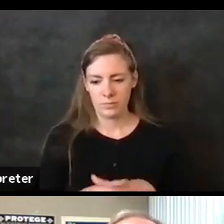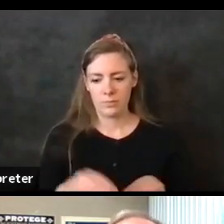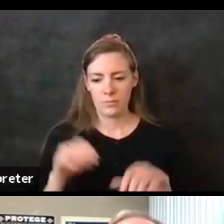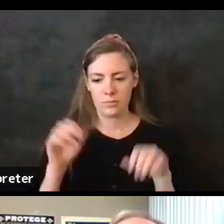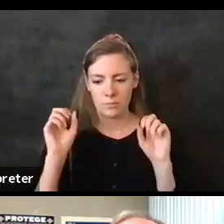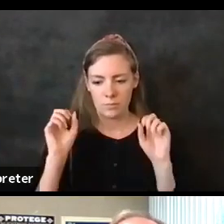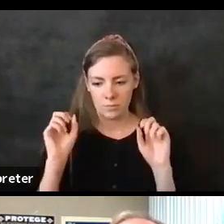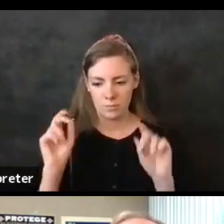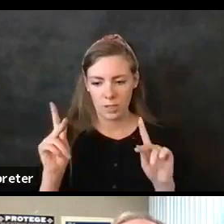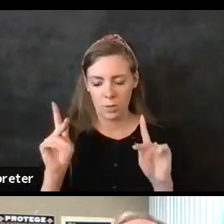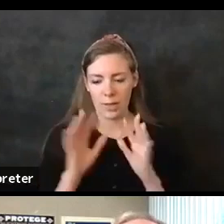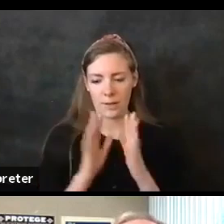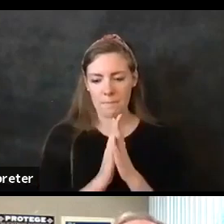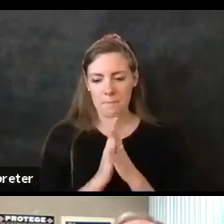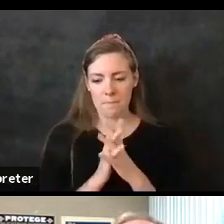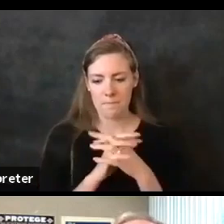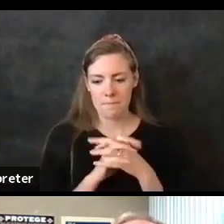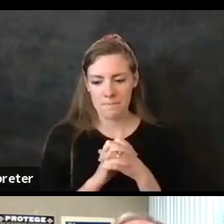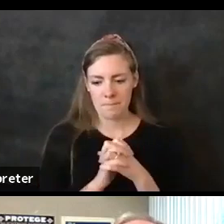Okay,